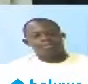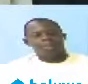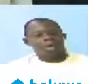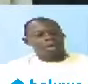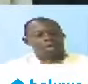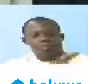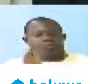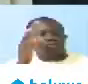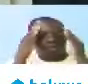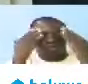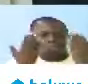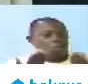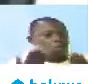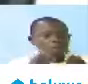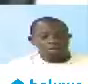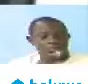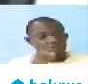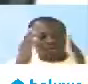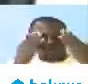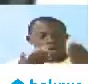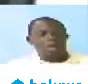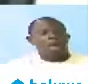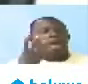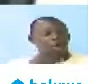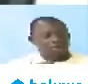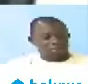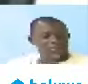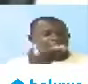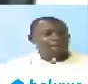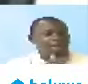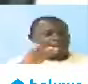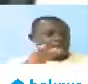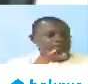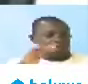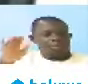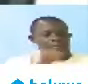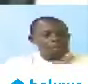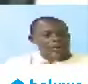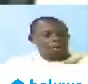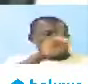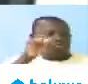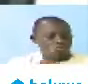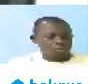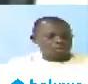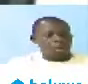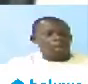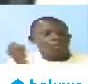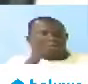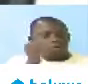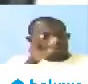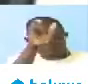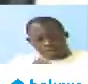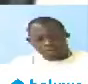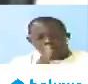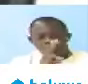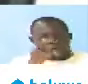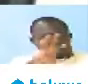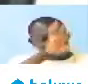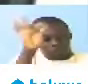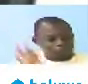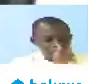I don't know how he was on back. I don't know how he was able to lay hands on those documents because he's somebody who is intelligent.